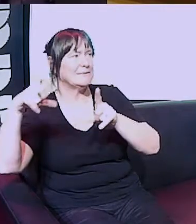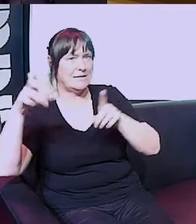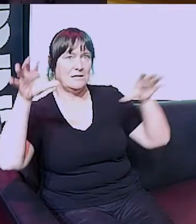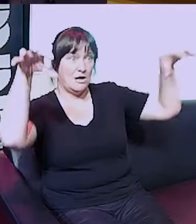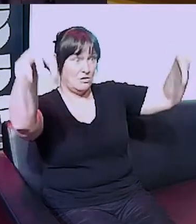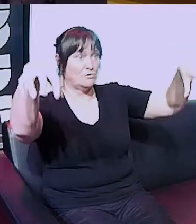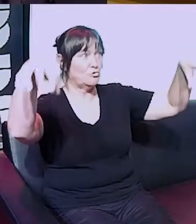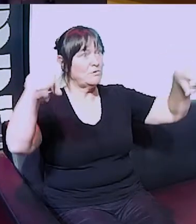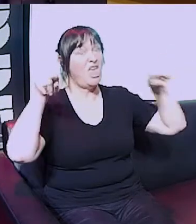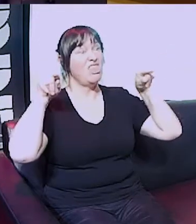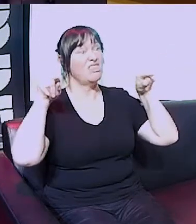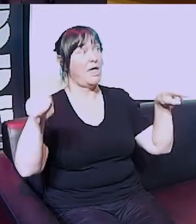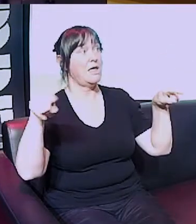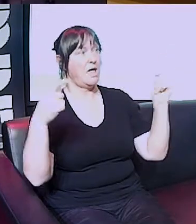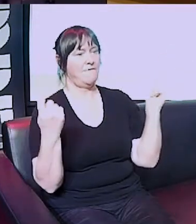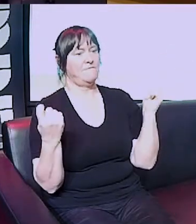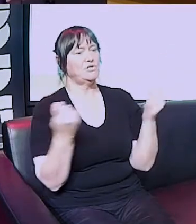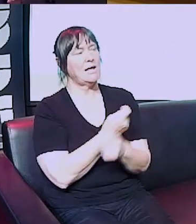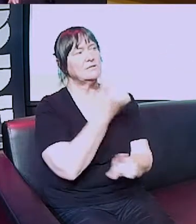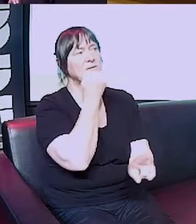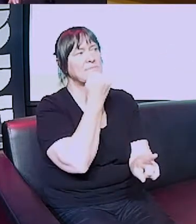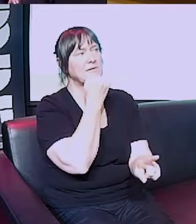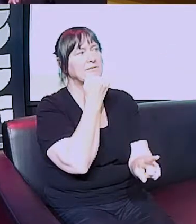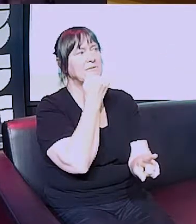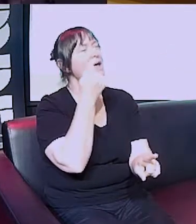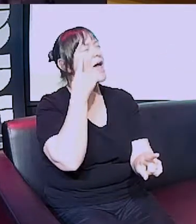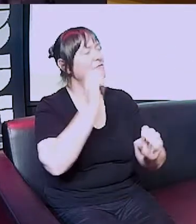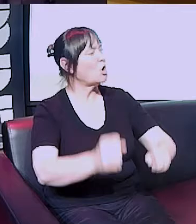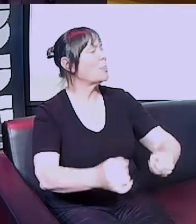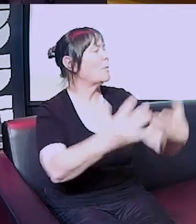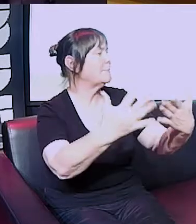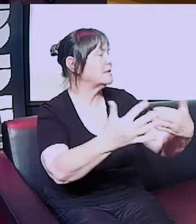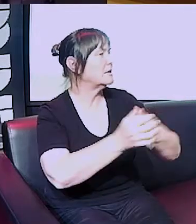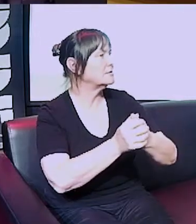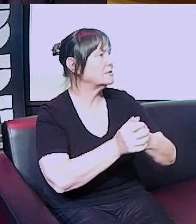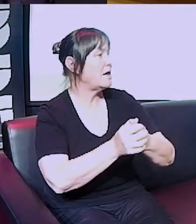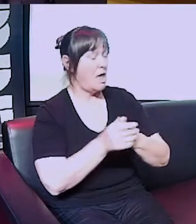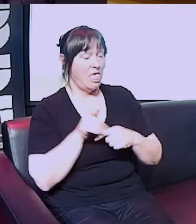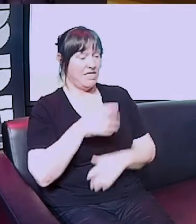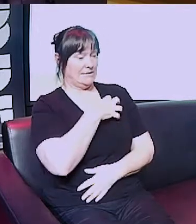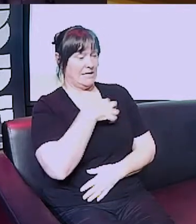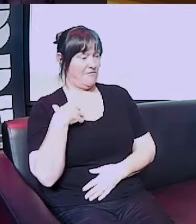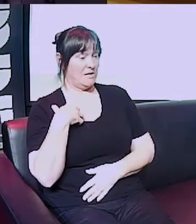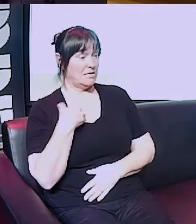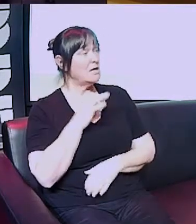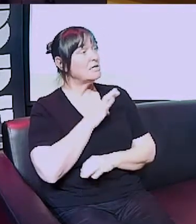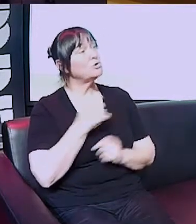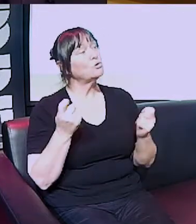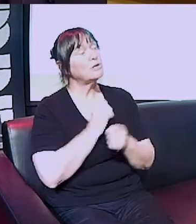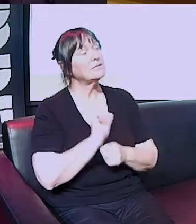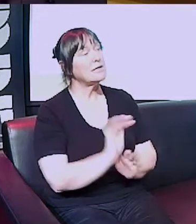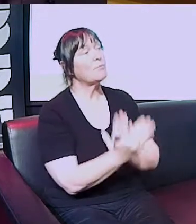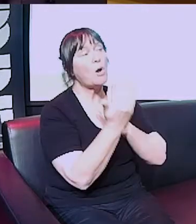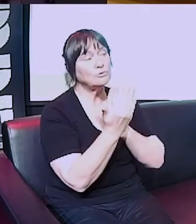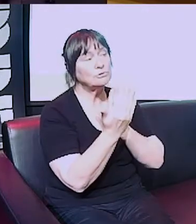have modified their figures. Go to the website. And I have but gone this to government the website. has not changed their